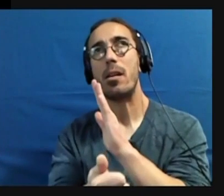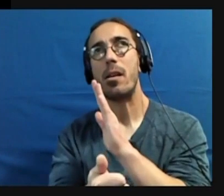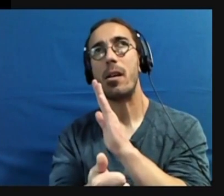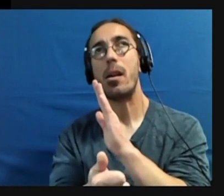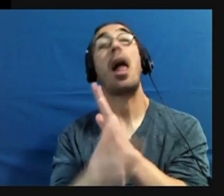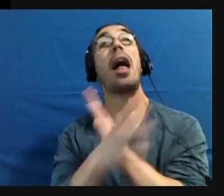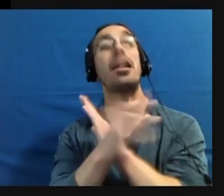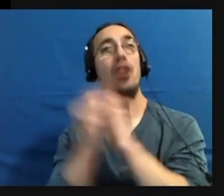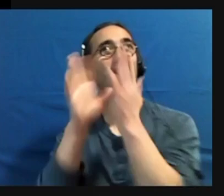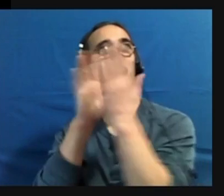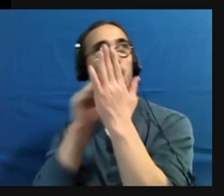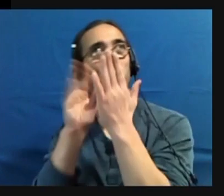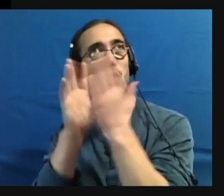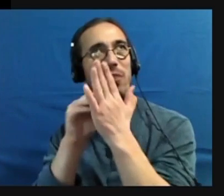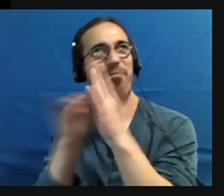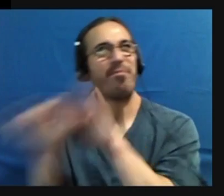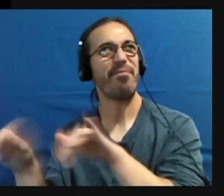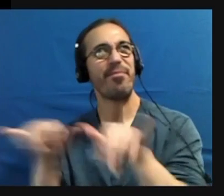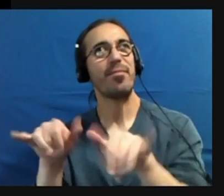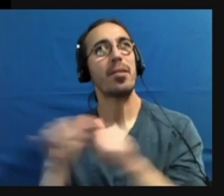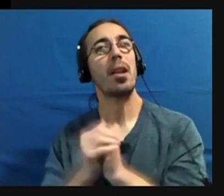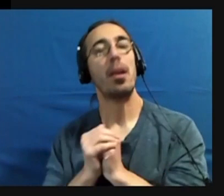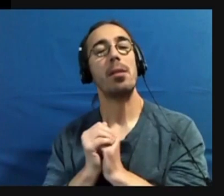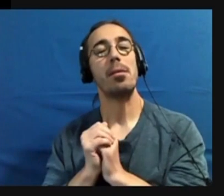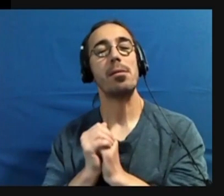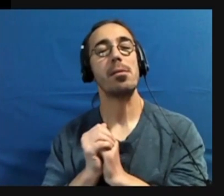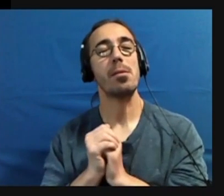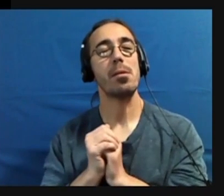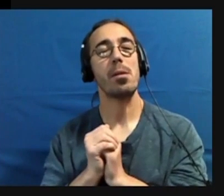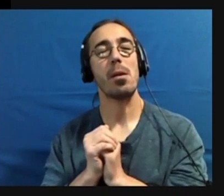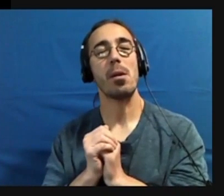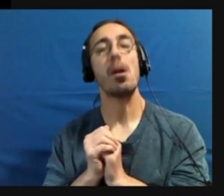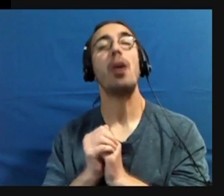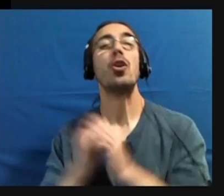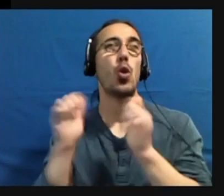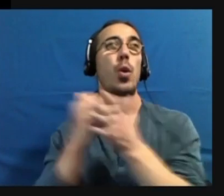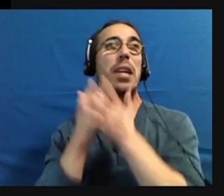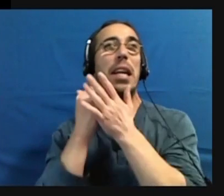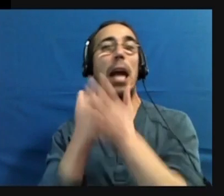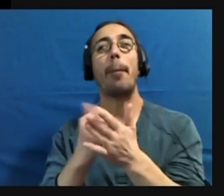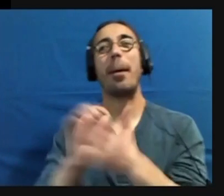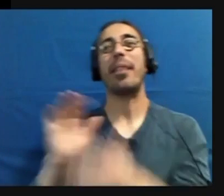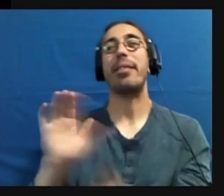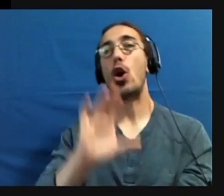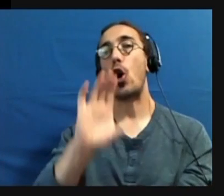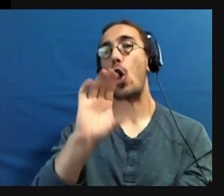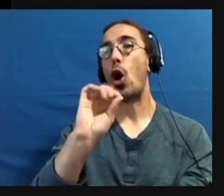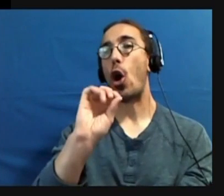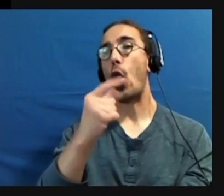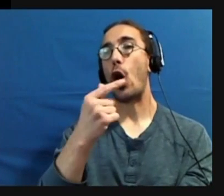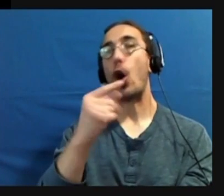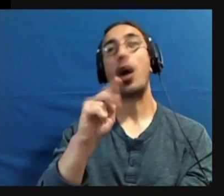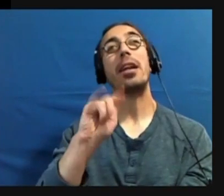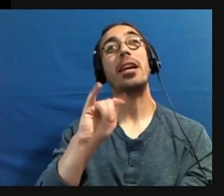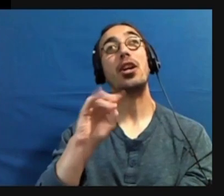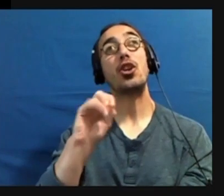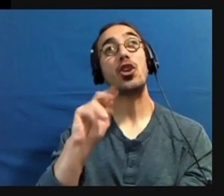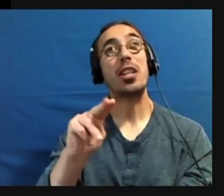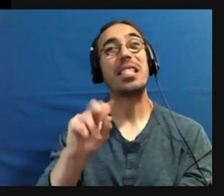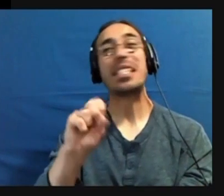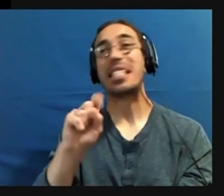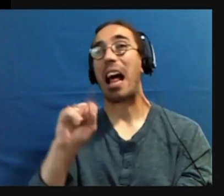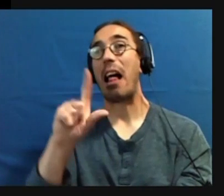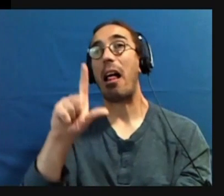aligned everything to be for an autistic person's cognition style. And you are not going to see you shouldn't